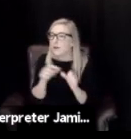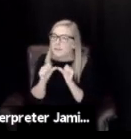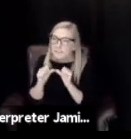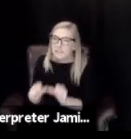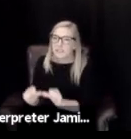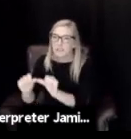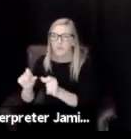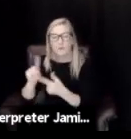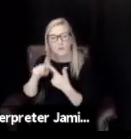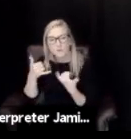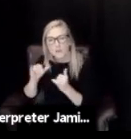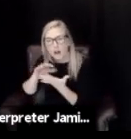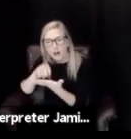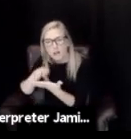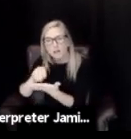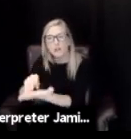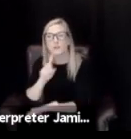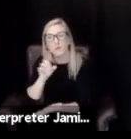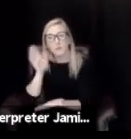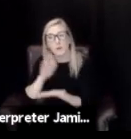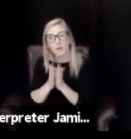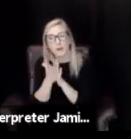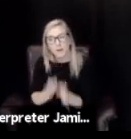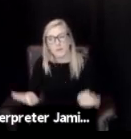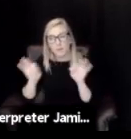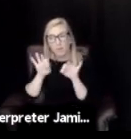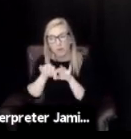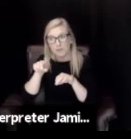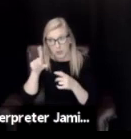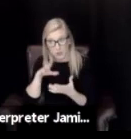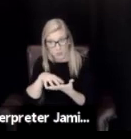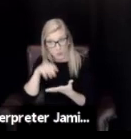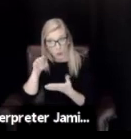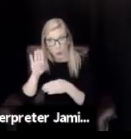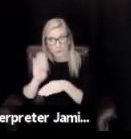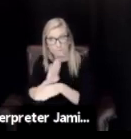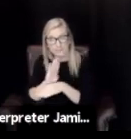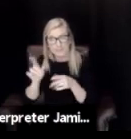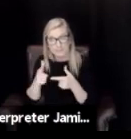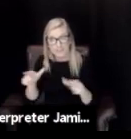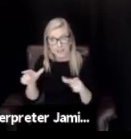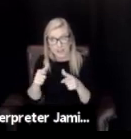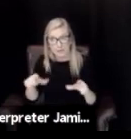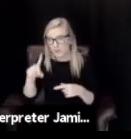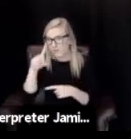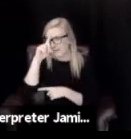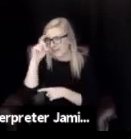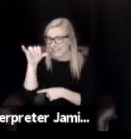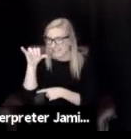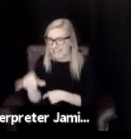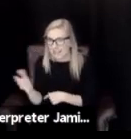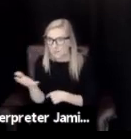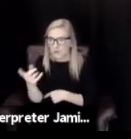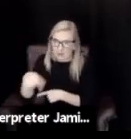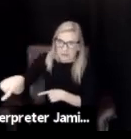be incredibly important that you learn the business language, because that's what they